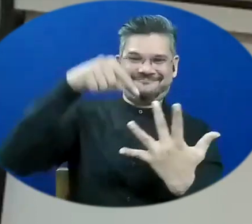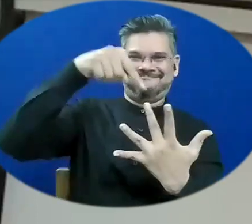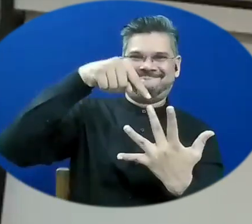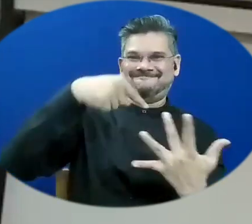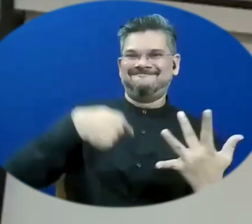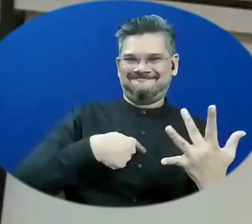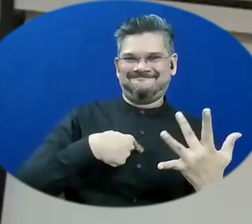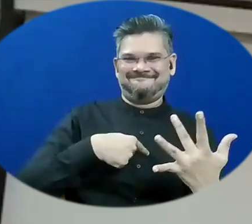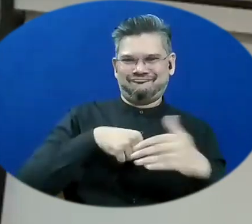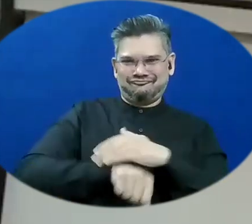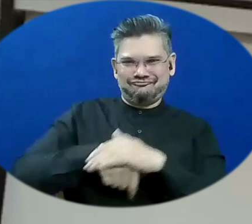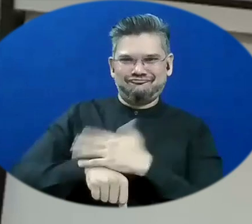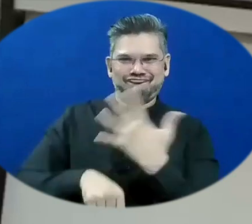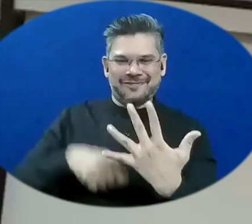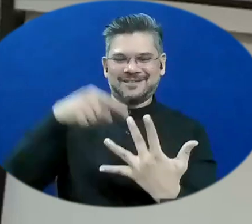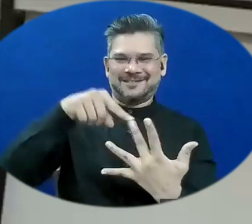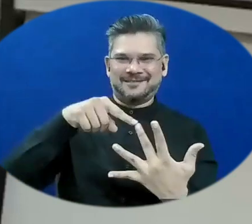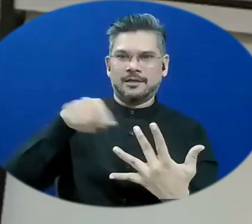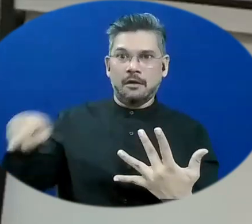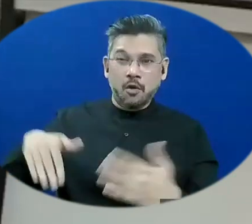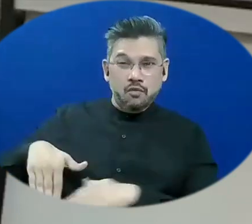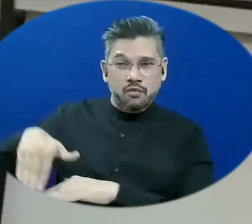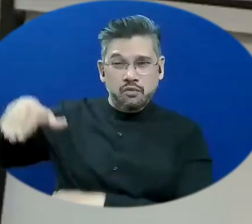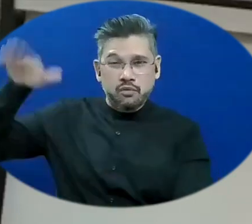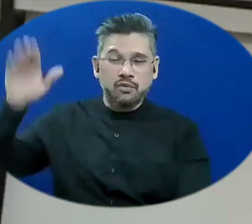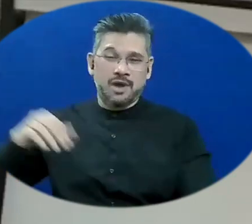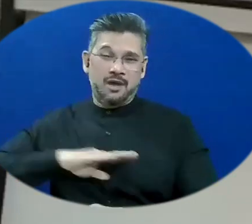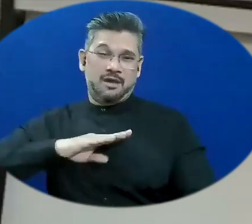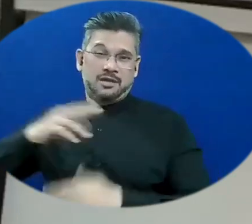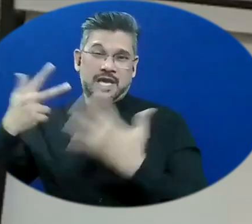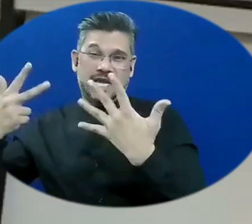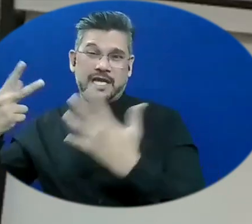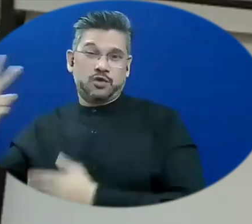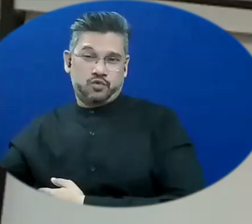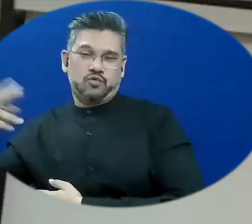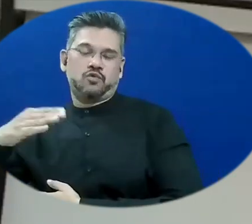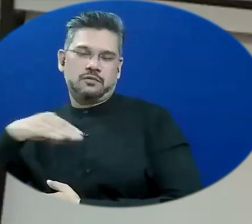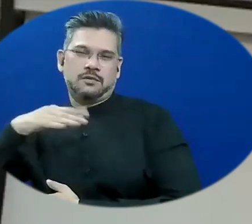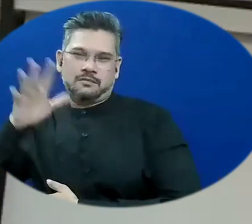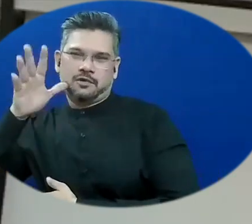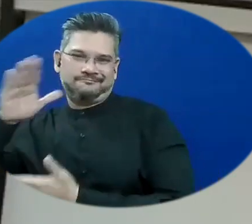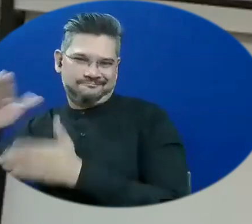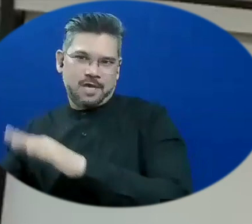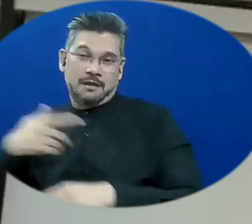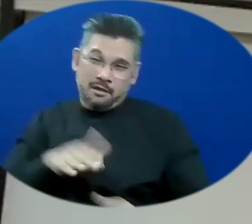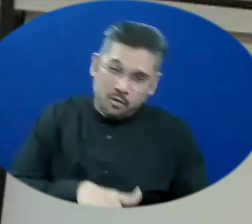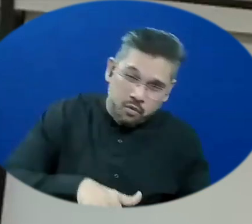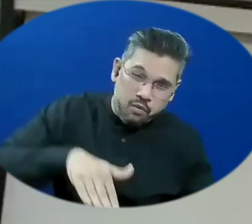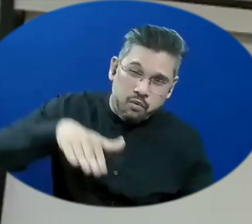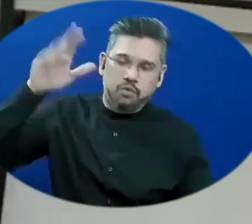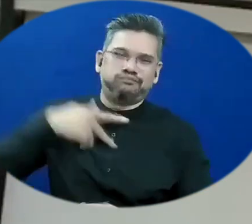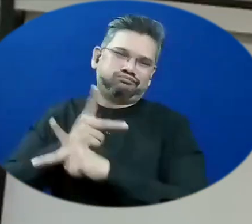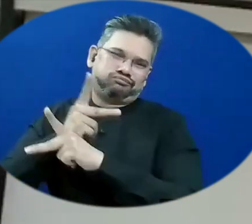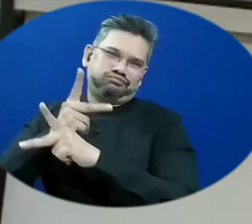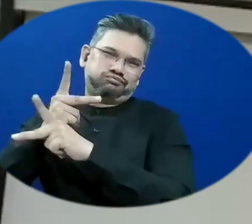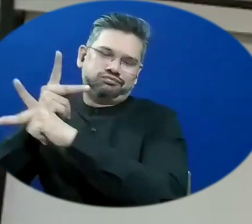I was her care partner always. My father, my sister, both had Lewy body dementia.